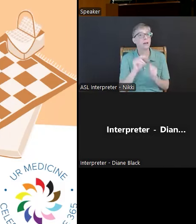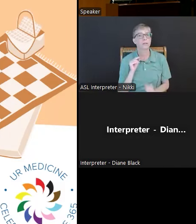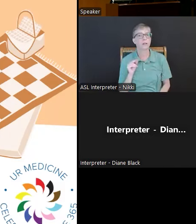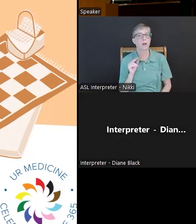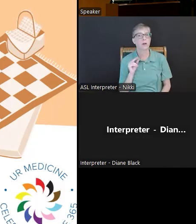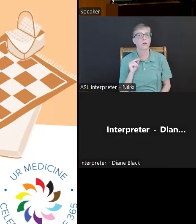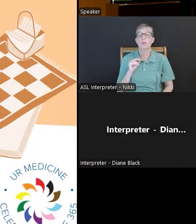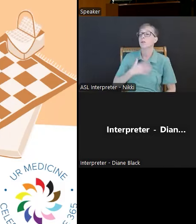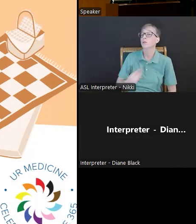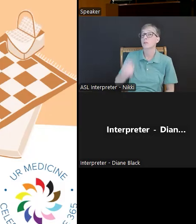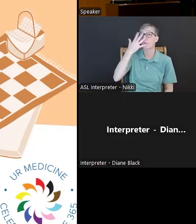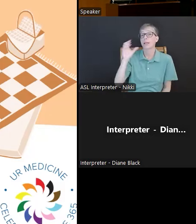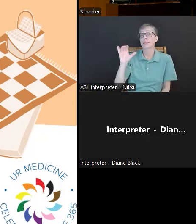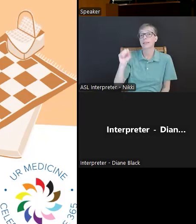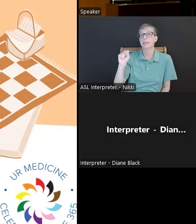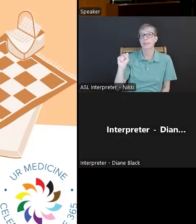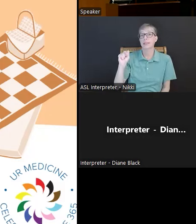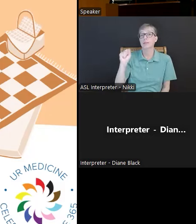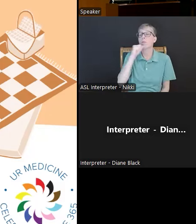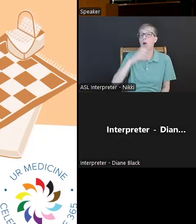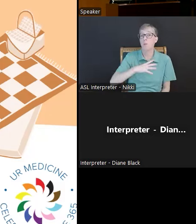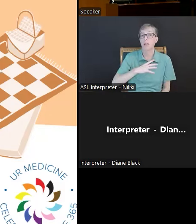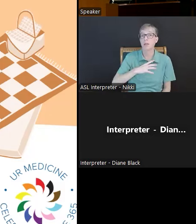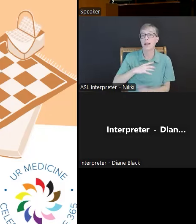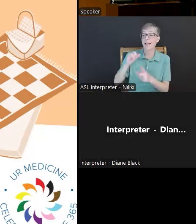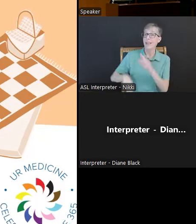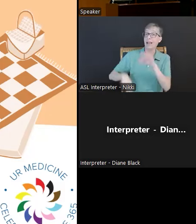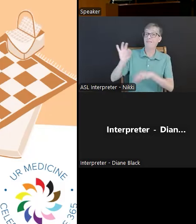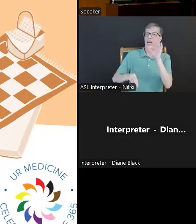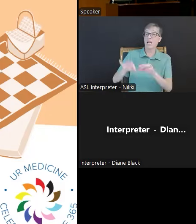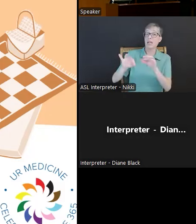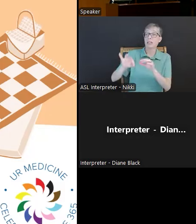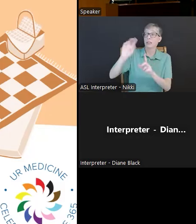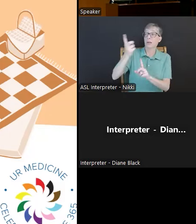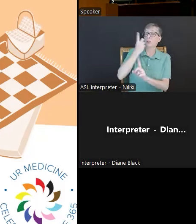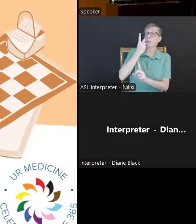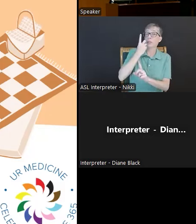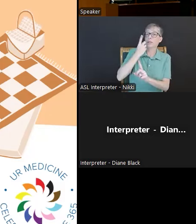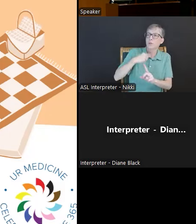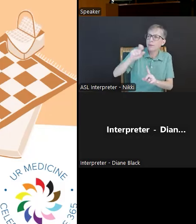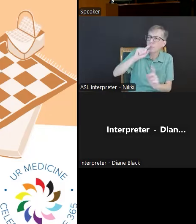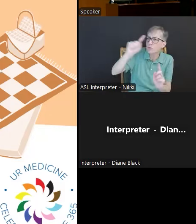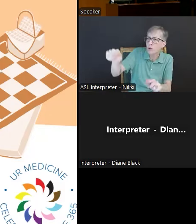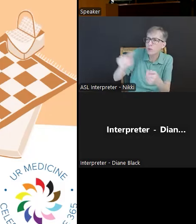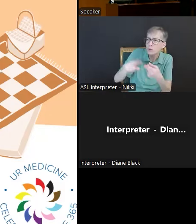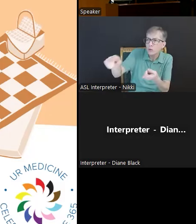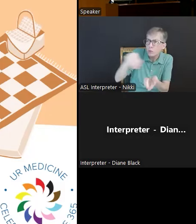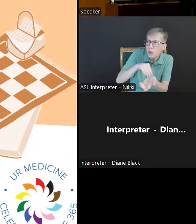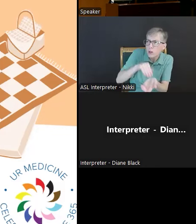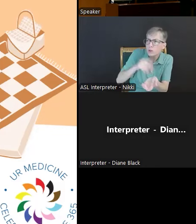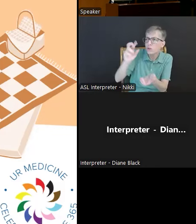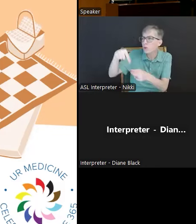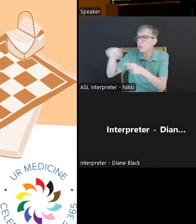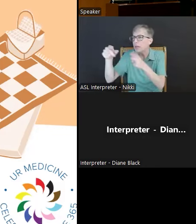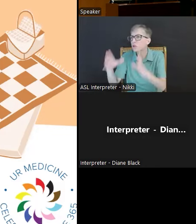those incidental findings came up for me, I called my doctor like, hey, am I supposed to go to you or the specialist? Like, who's going to talk me through what I just read?